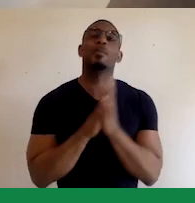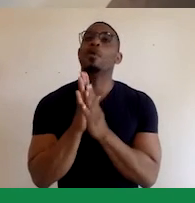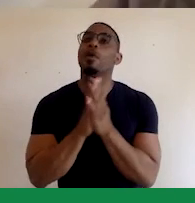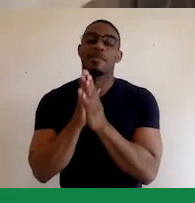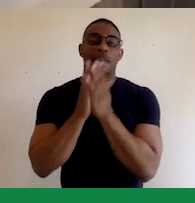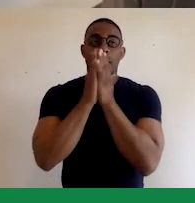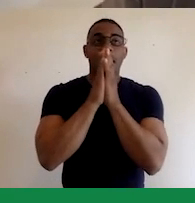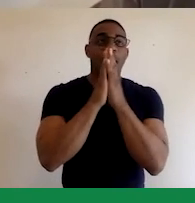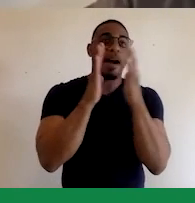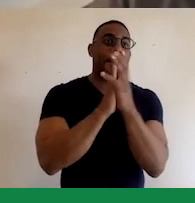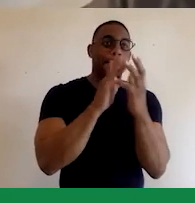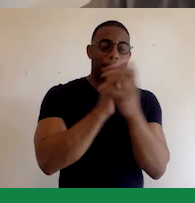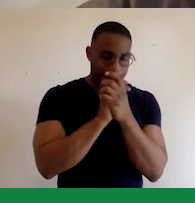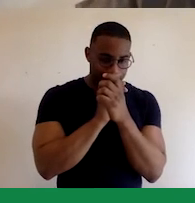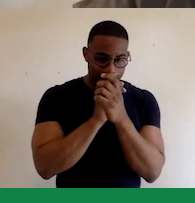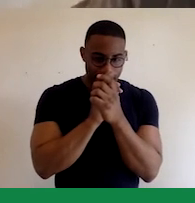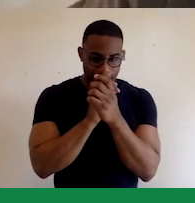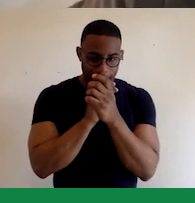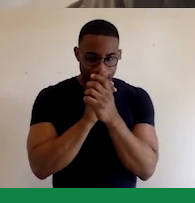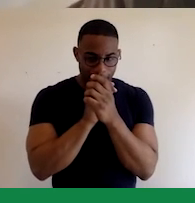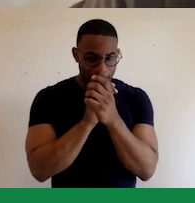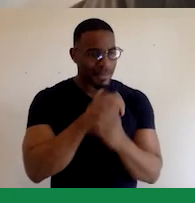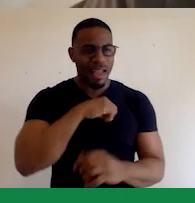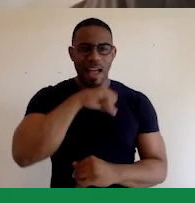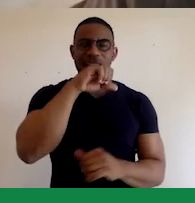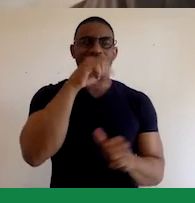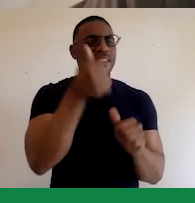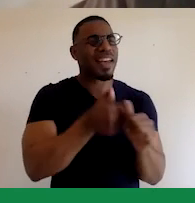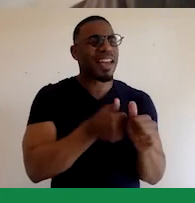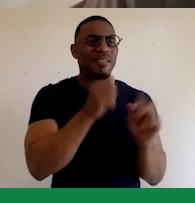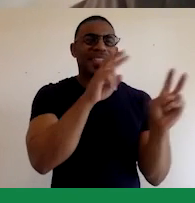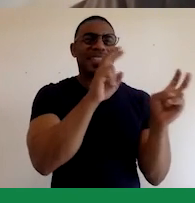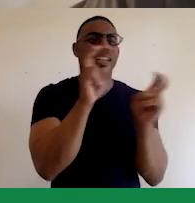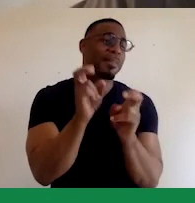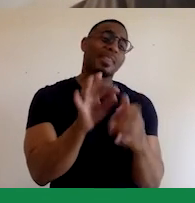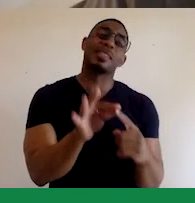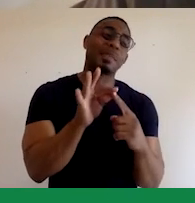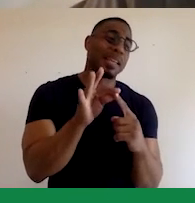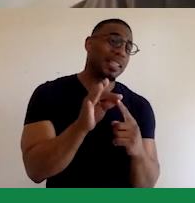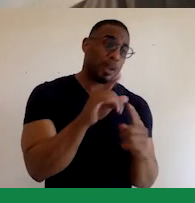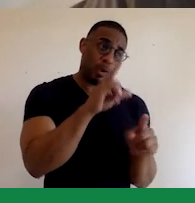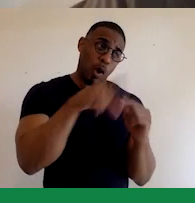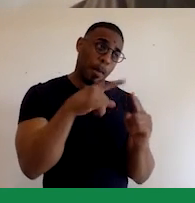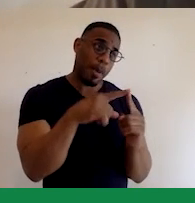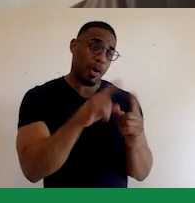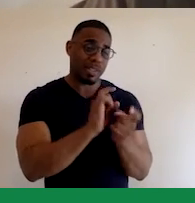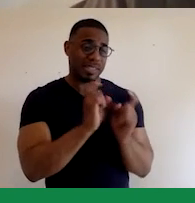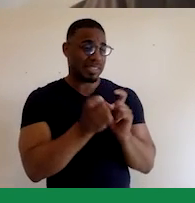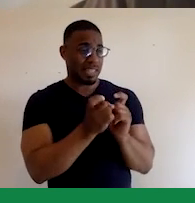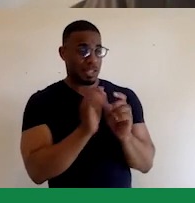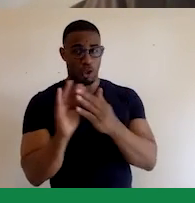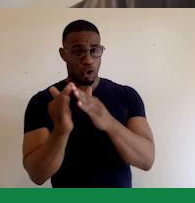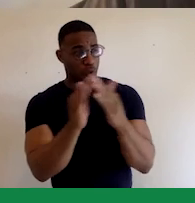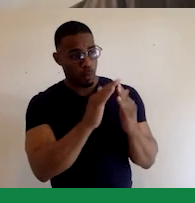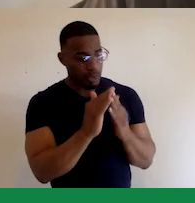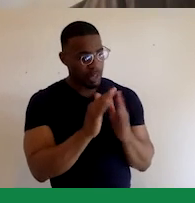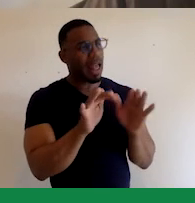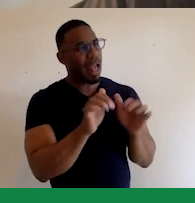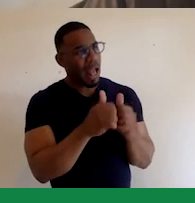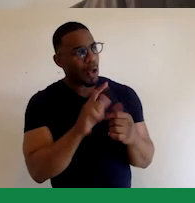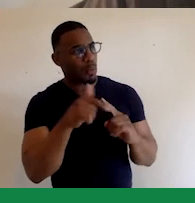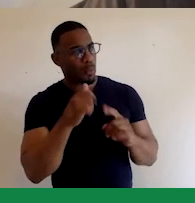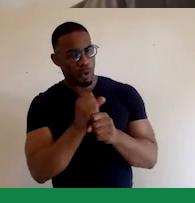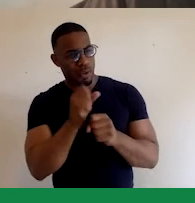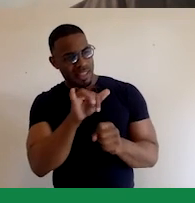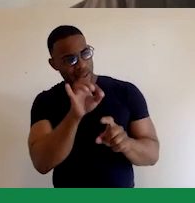motivated. I loved every single topic, and especially when you talk about changing the communities and how when we